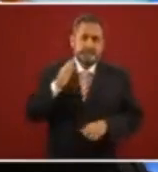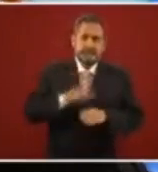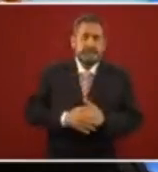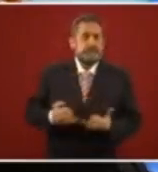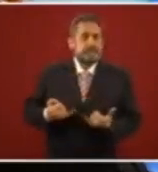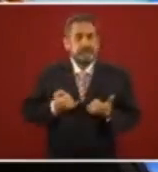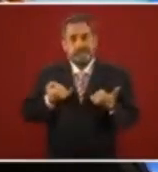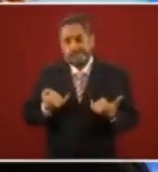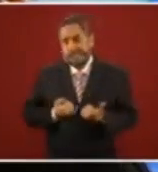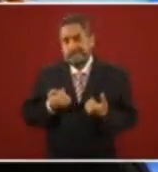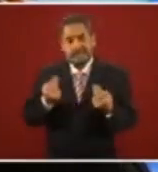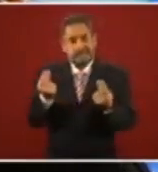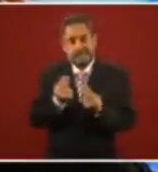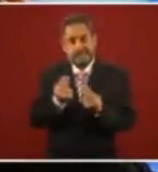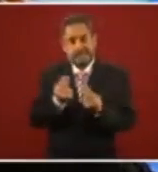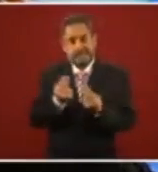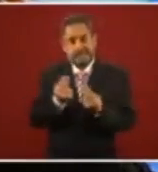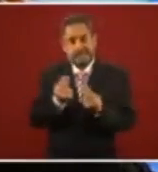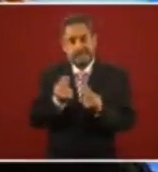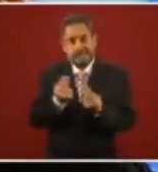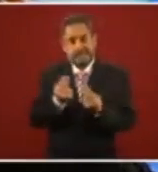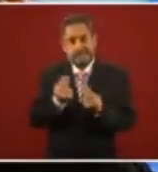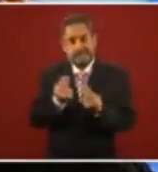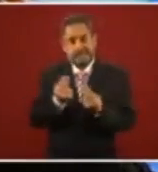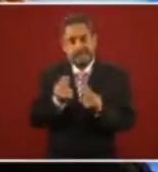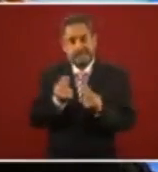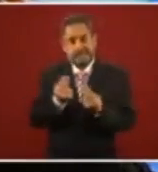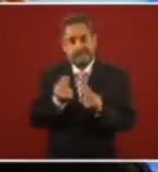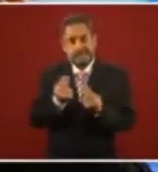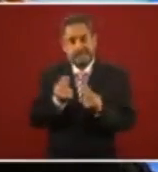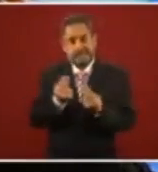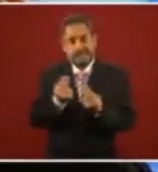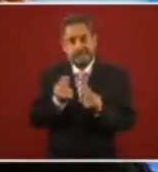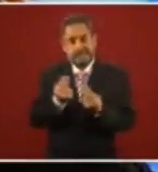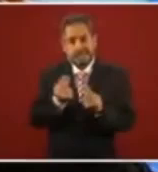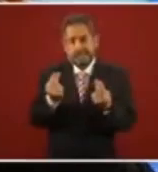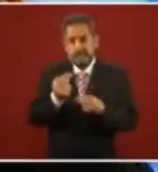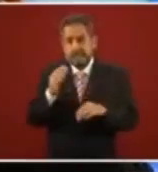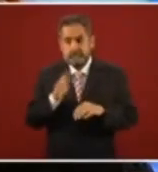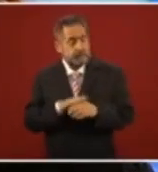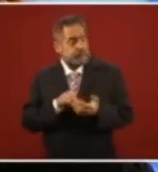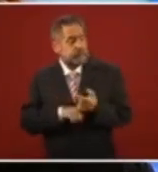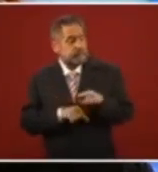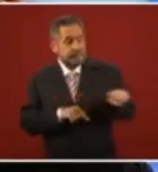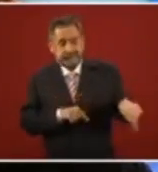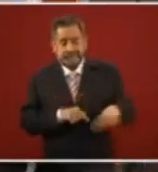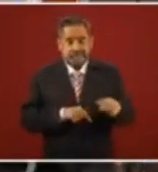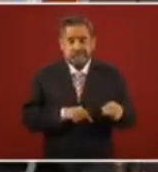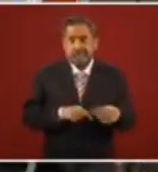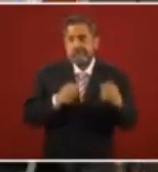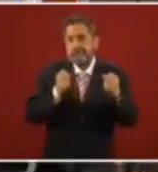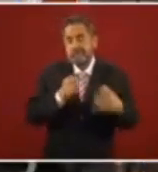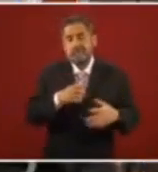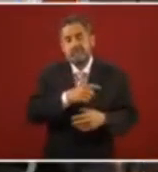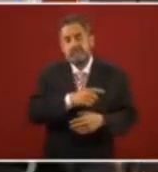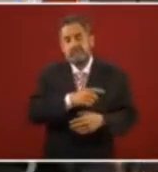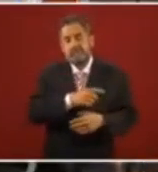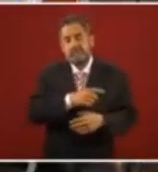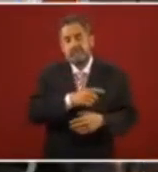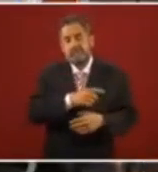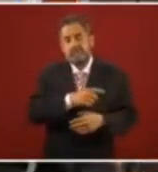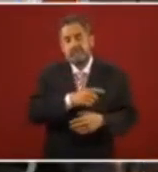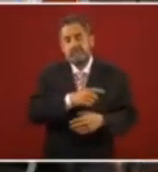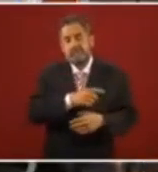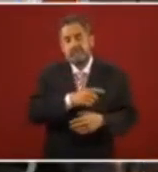preocupación en esta comunidad... ...and they had this preoccupation in this community... ...por el consumo de drogas y de